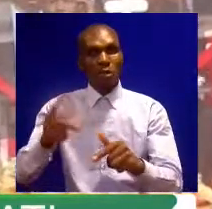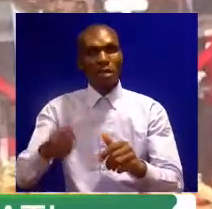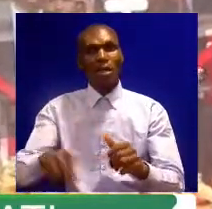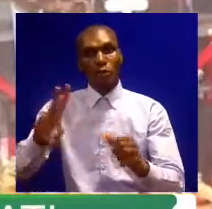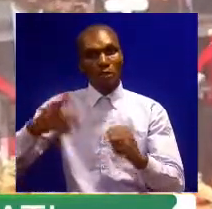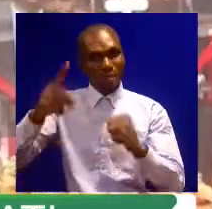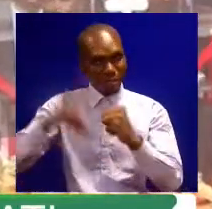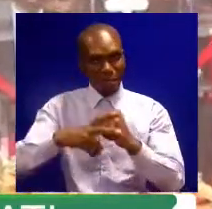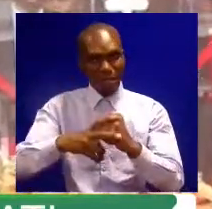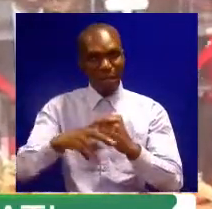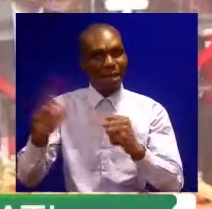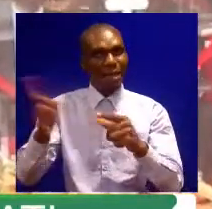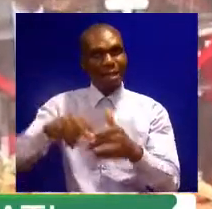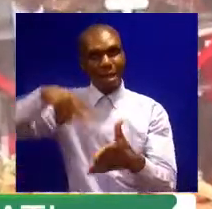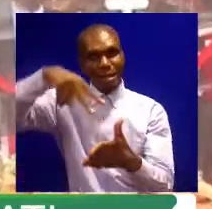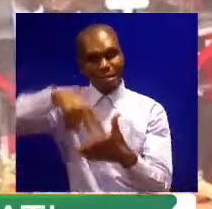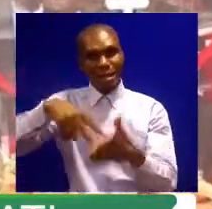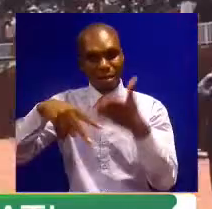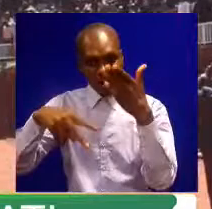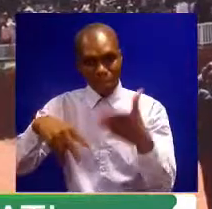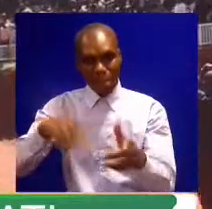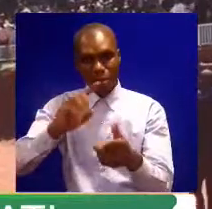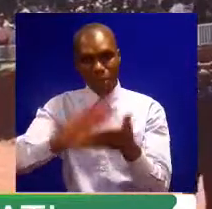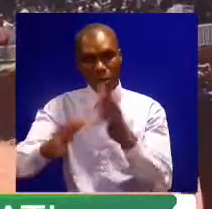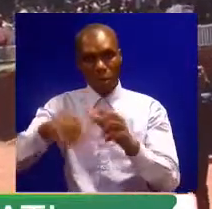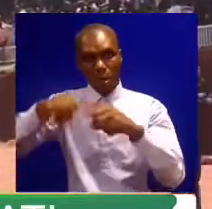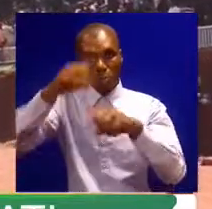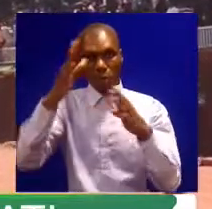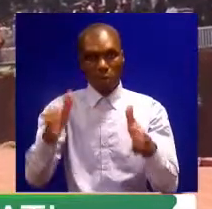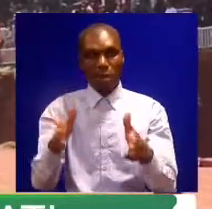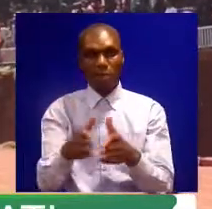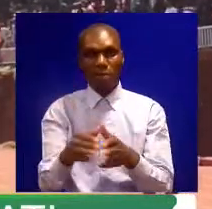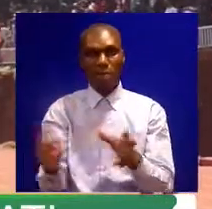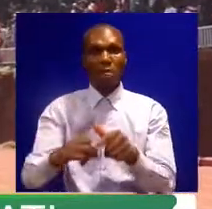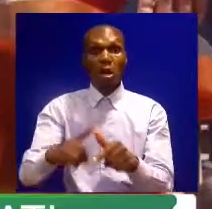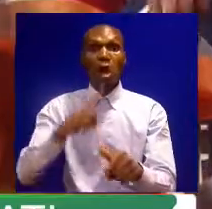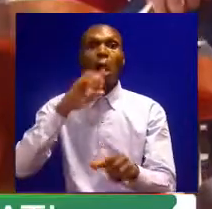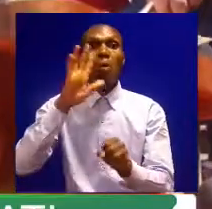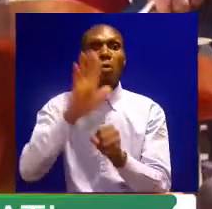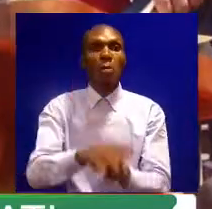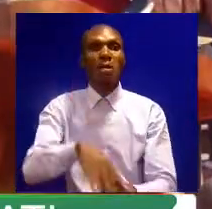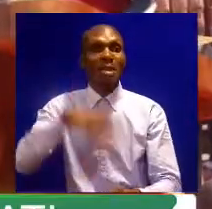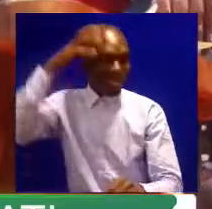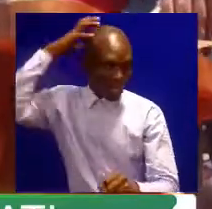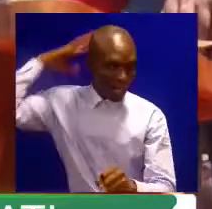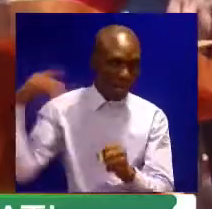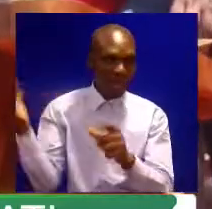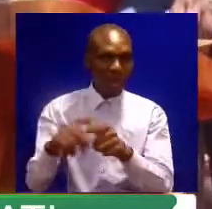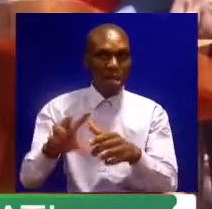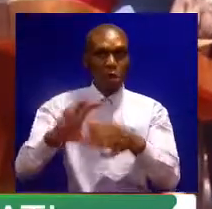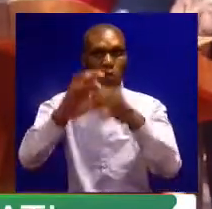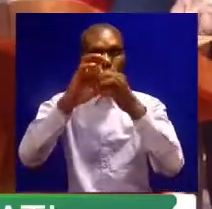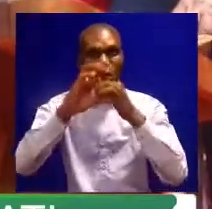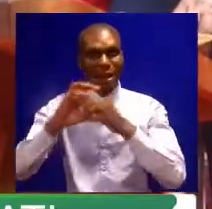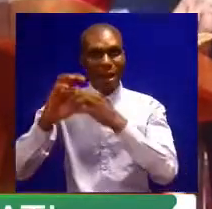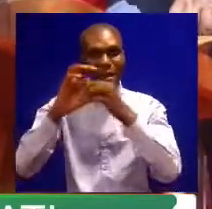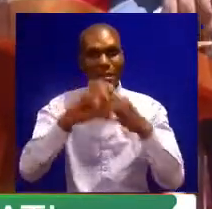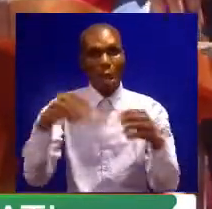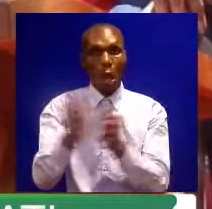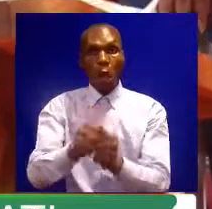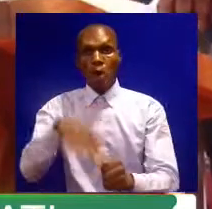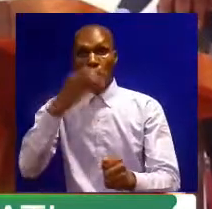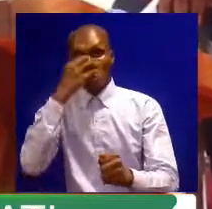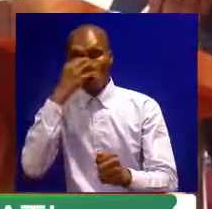need you if you don't do that. Osoro boigo ni gama nyarati muna, nachi kumubugatane na William Ruto,